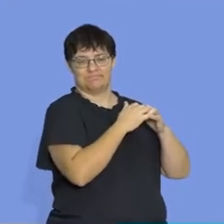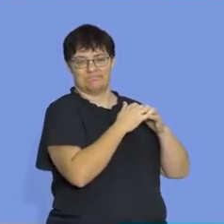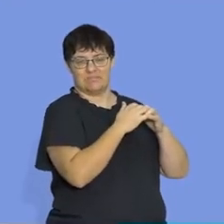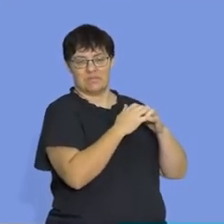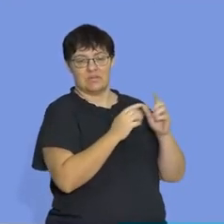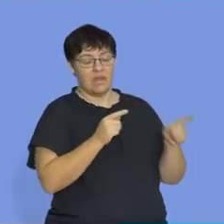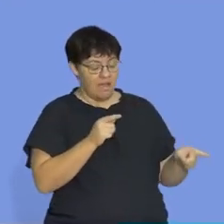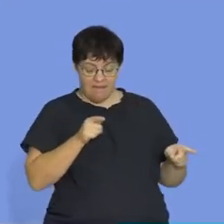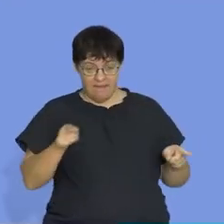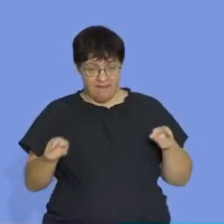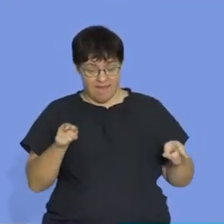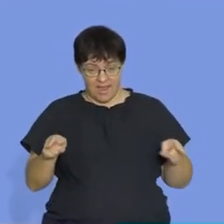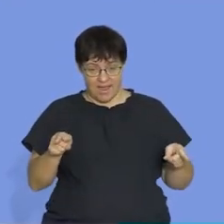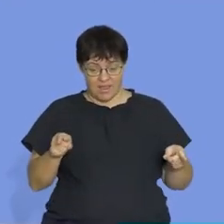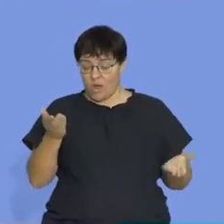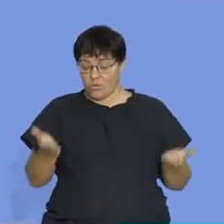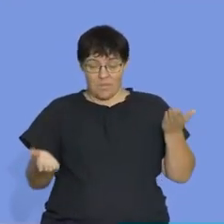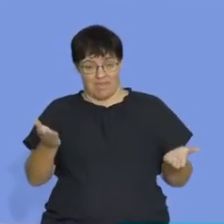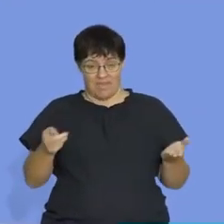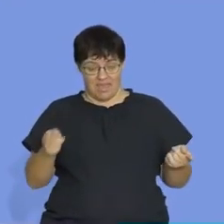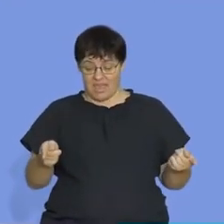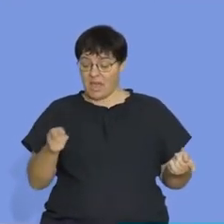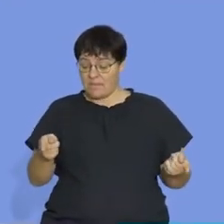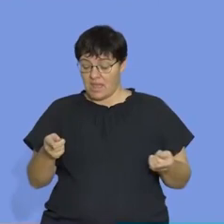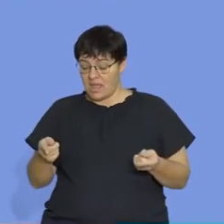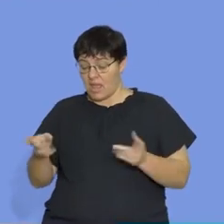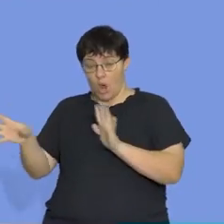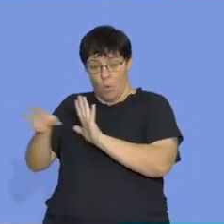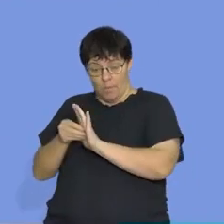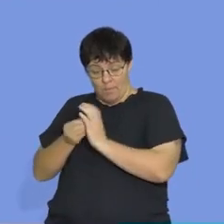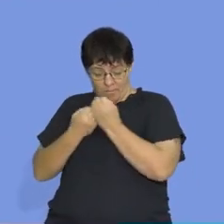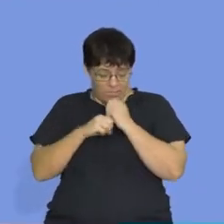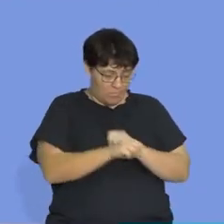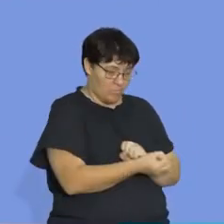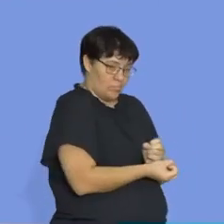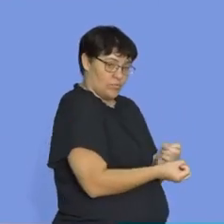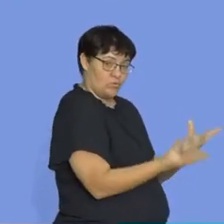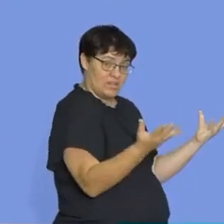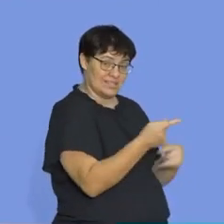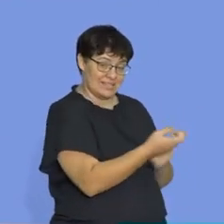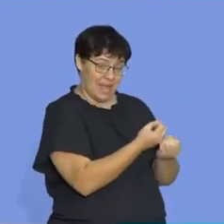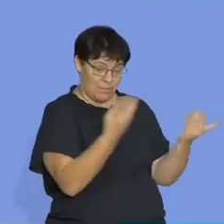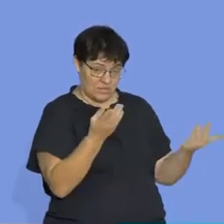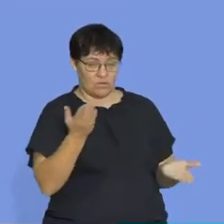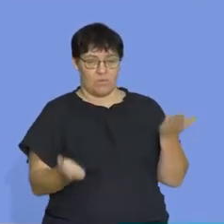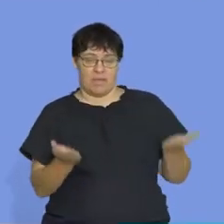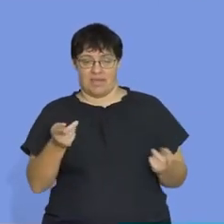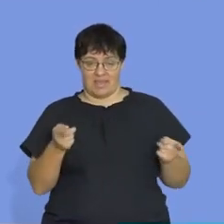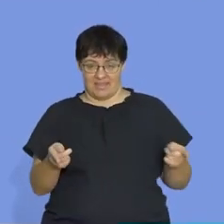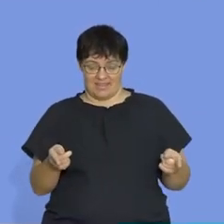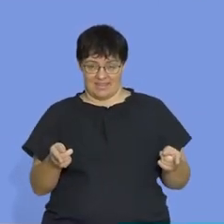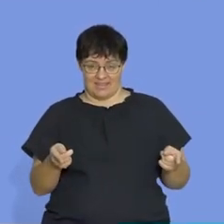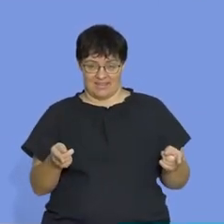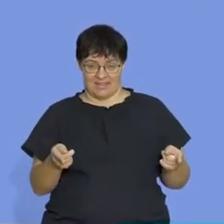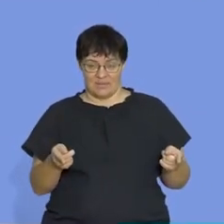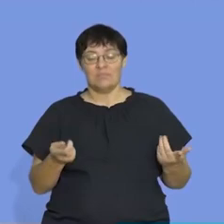result, the comparison between how much is absorbed versus how much is released gives us what we would think